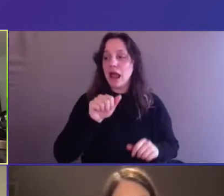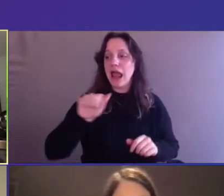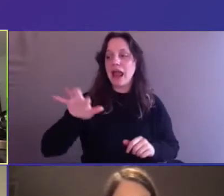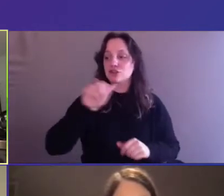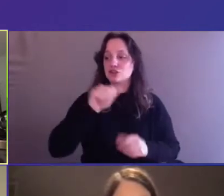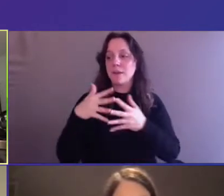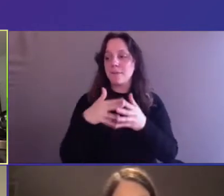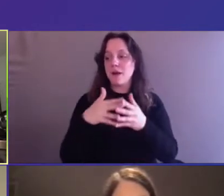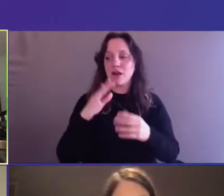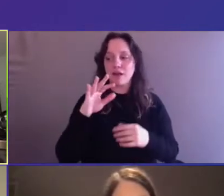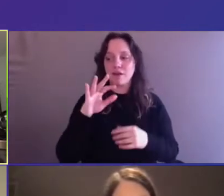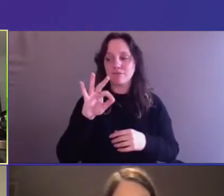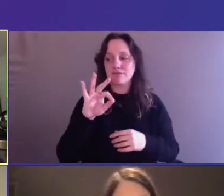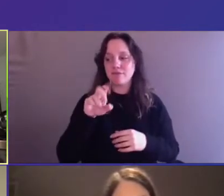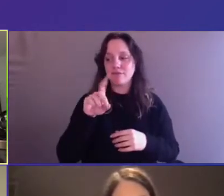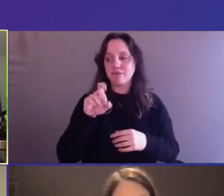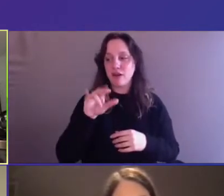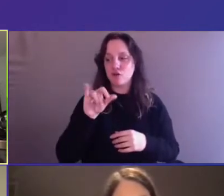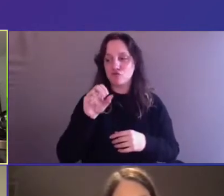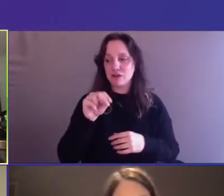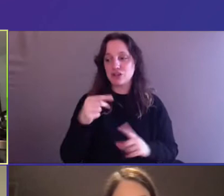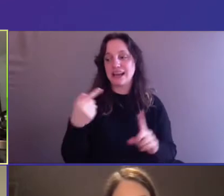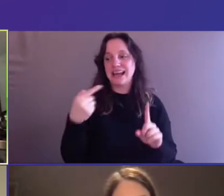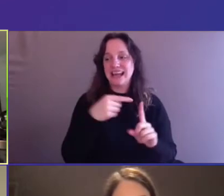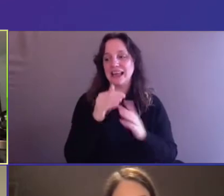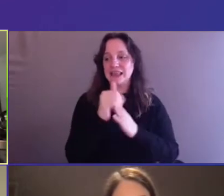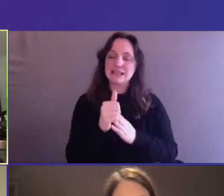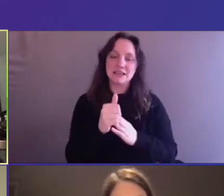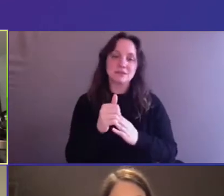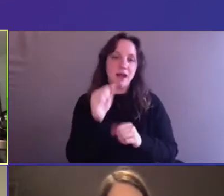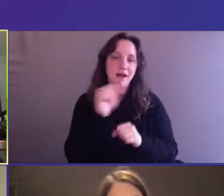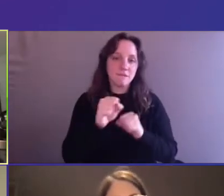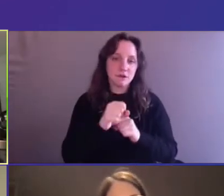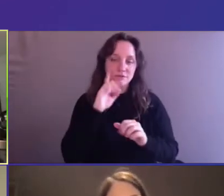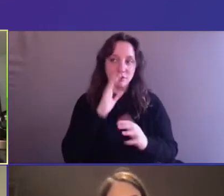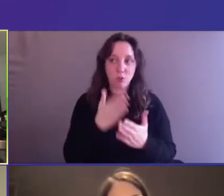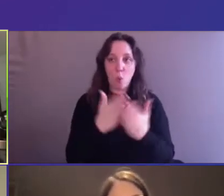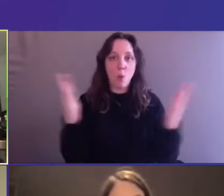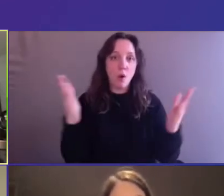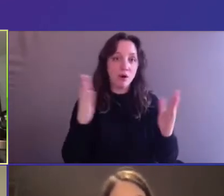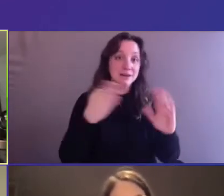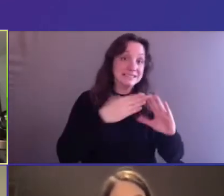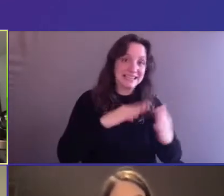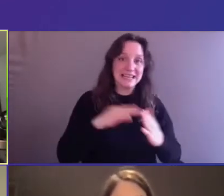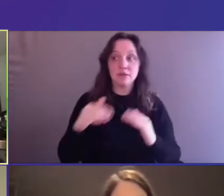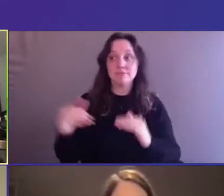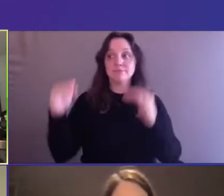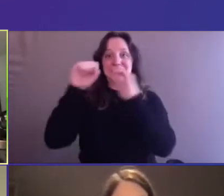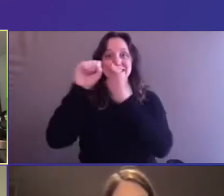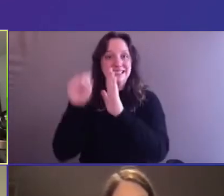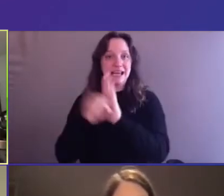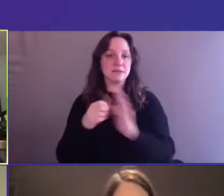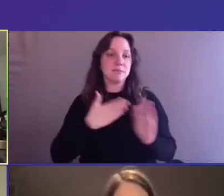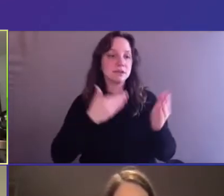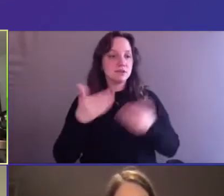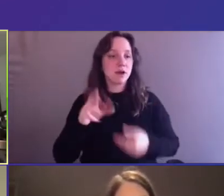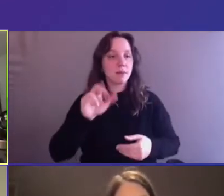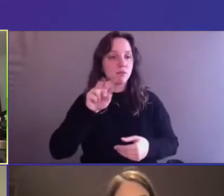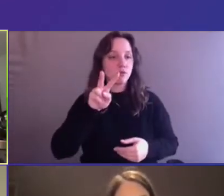Federation. He leads advocacy efforts across the city and the state. Please welcome Ravi Reddi.